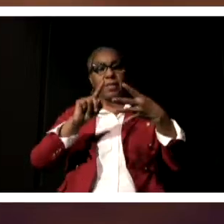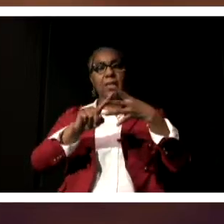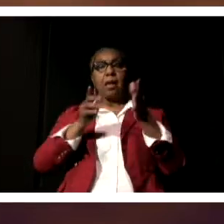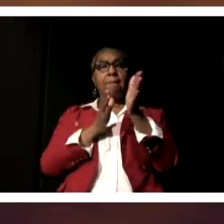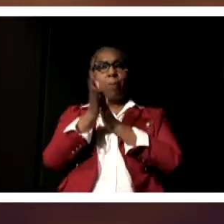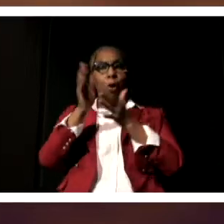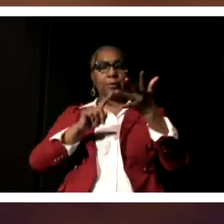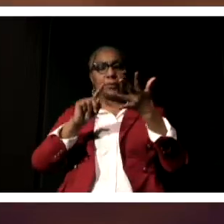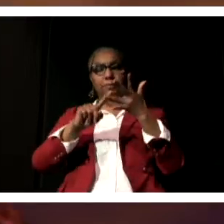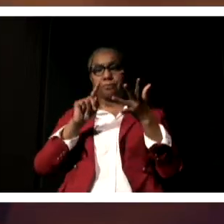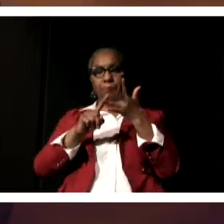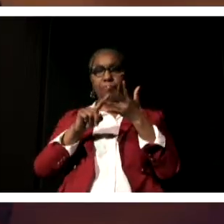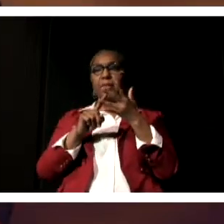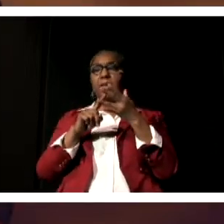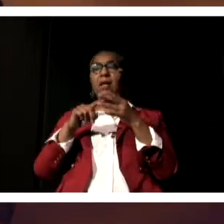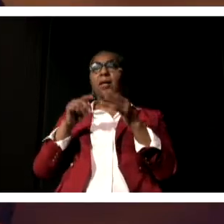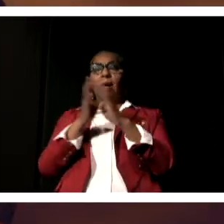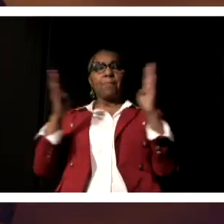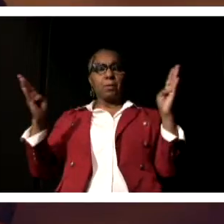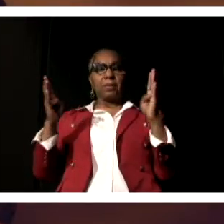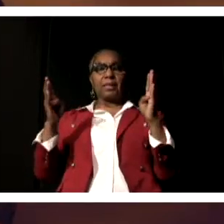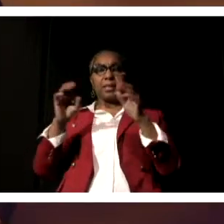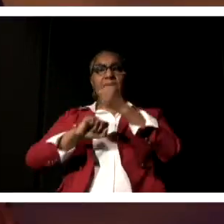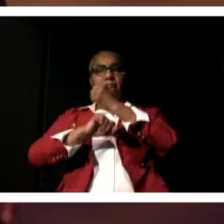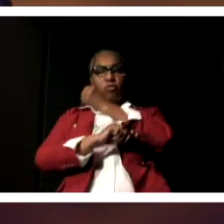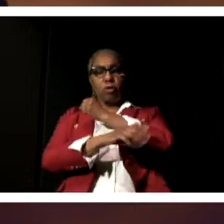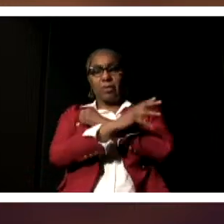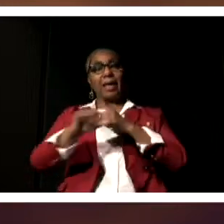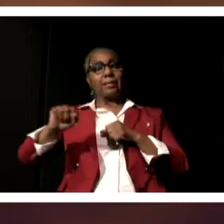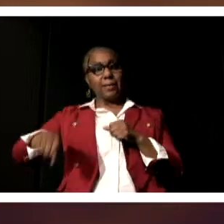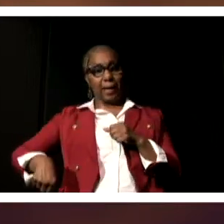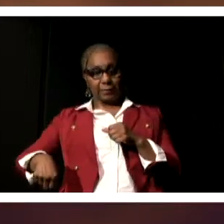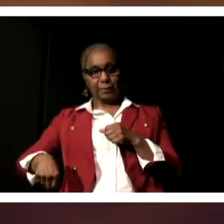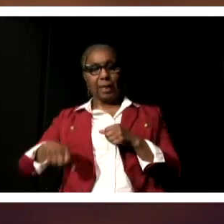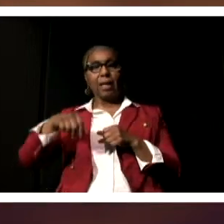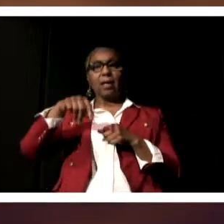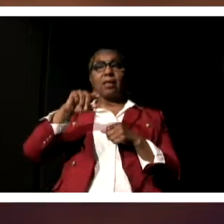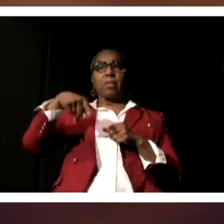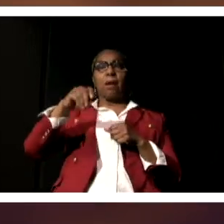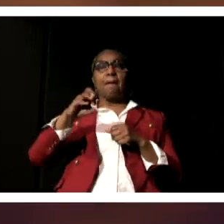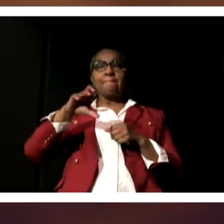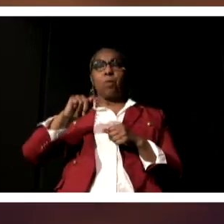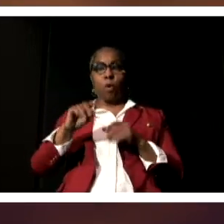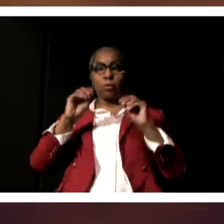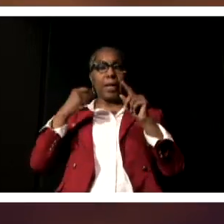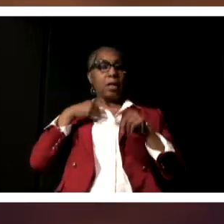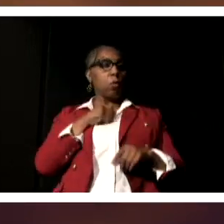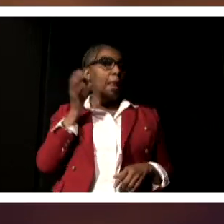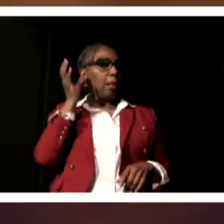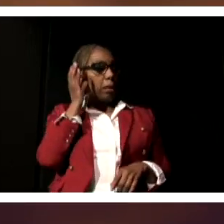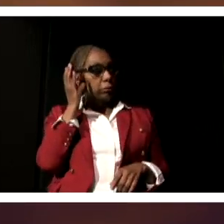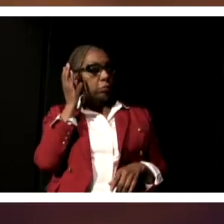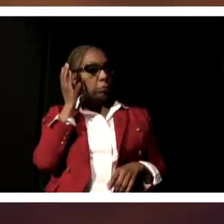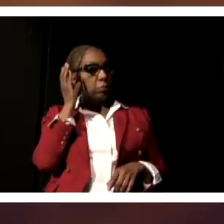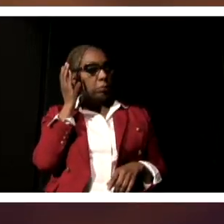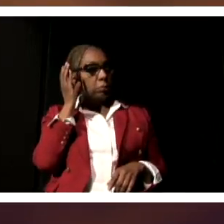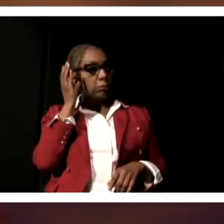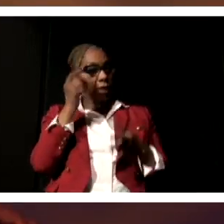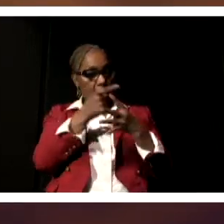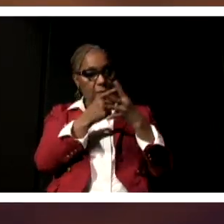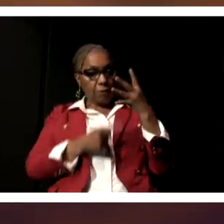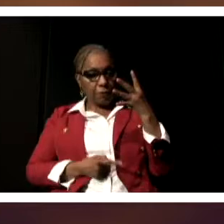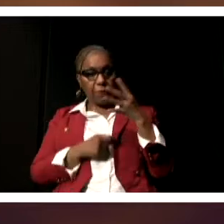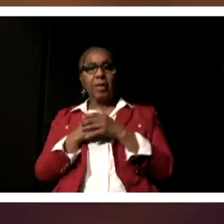parks, public infrastructure, and yes, the port. We listened, and in those